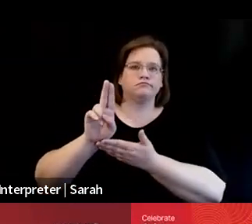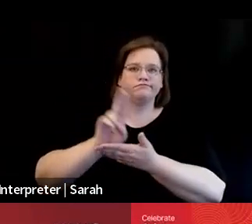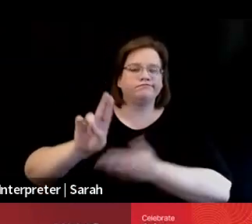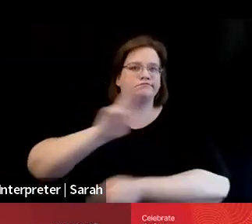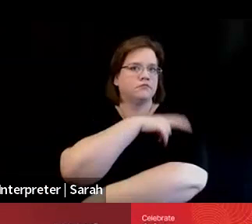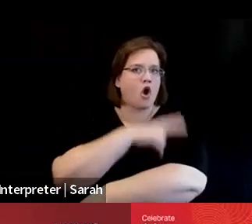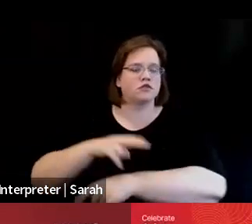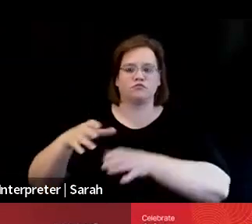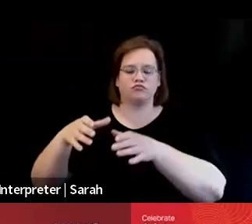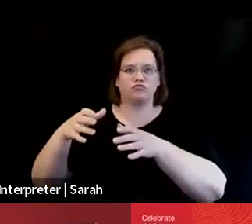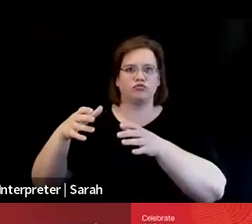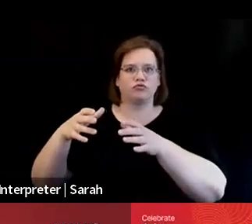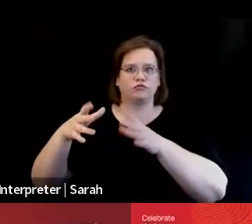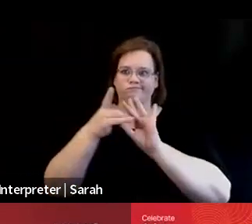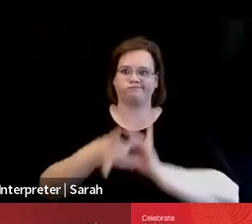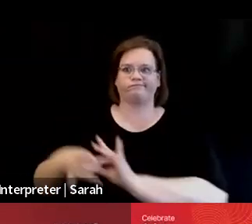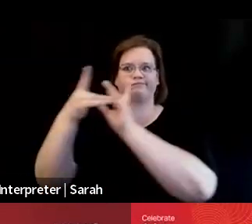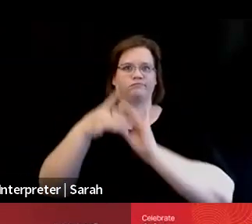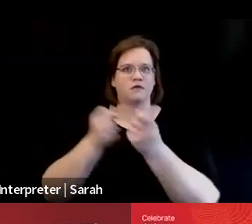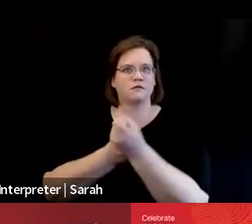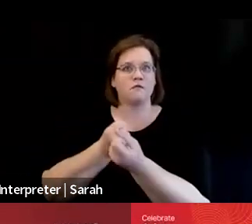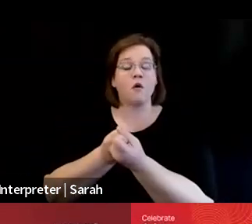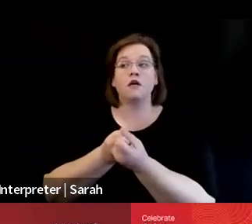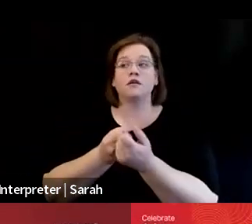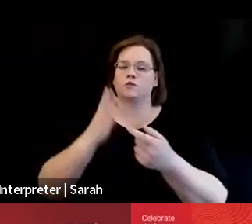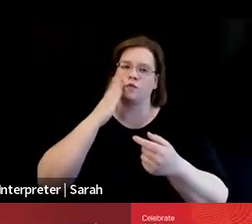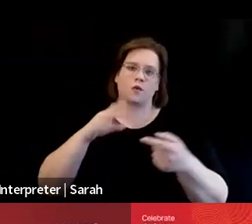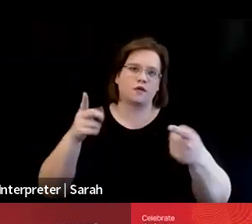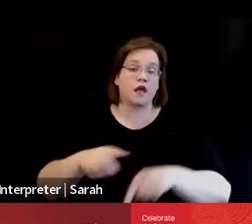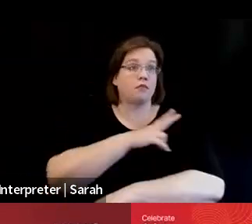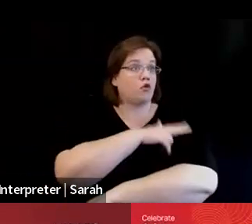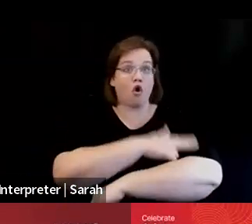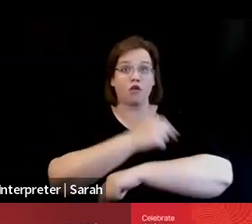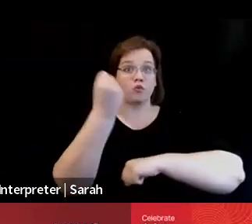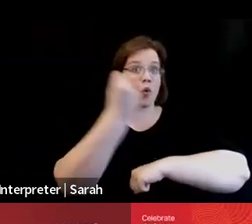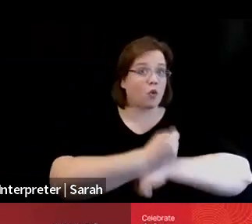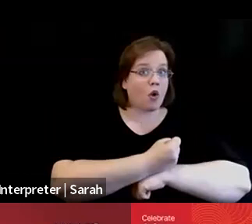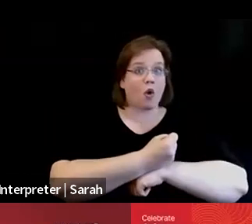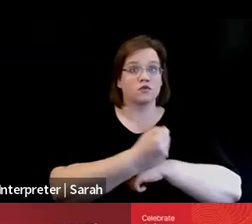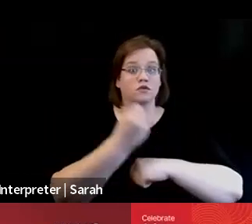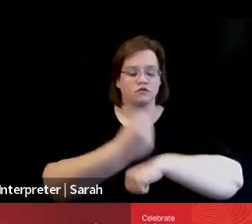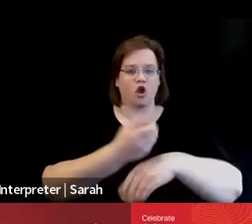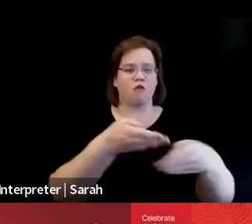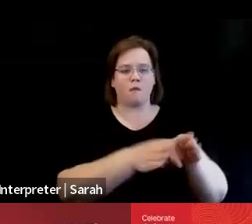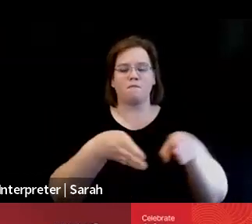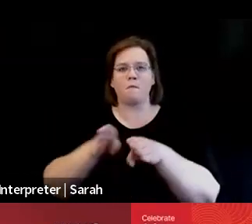very intentionally because we all know what's happening in hospitals, they're closing interpreter departments right and left.